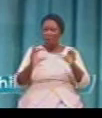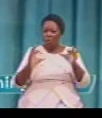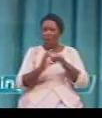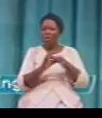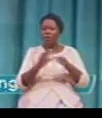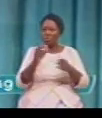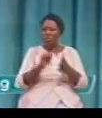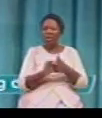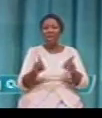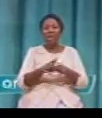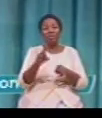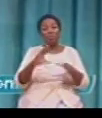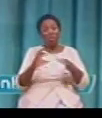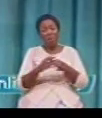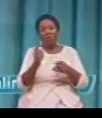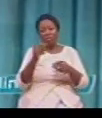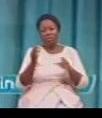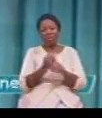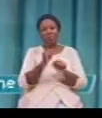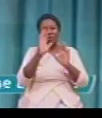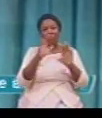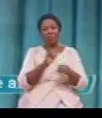so as to collect.